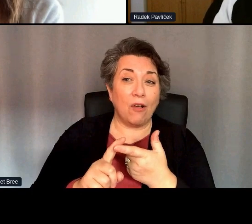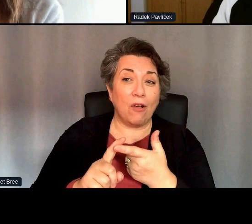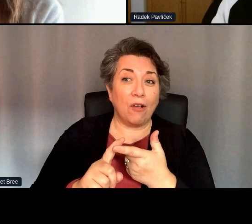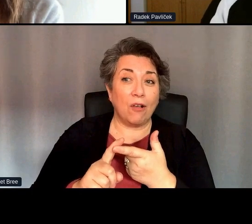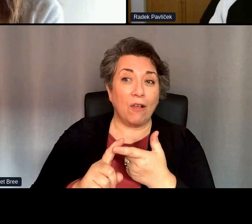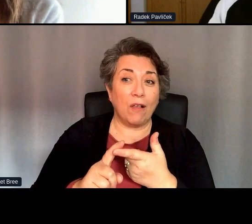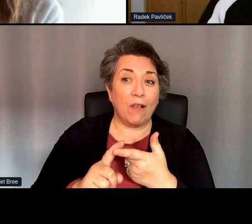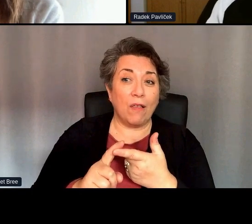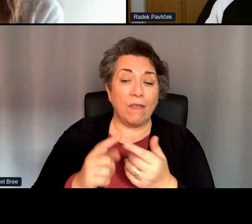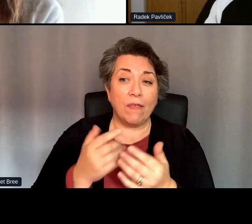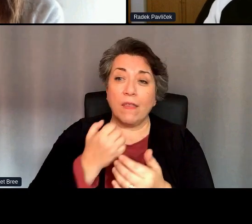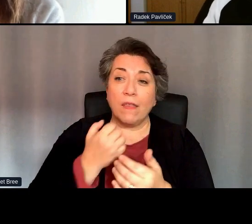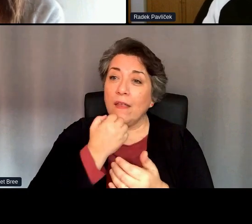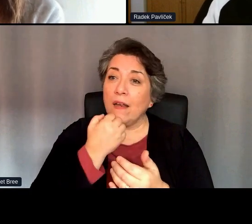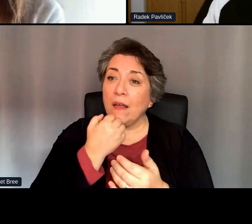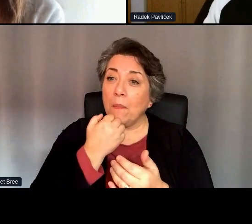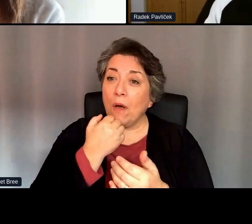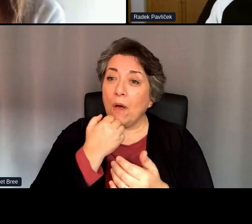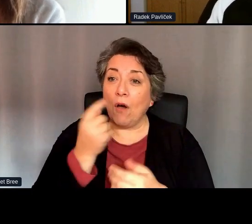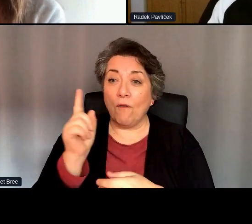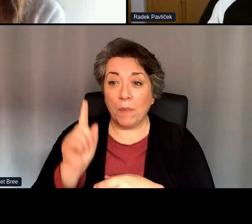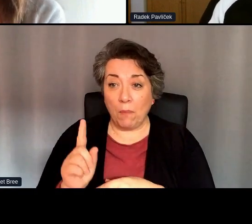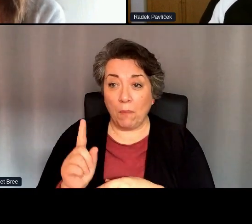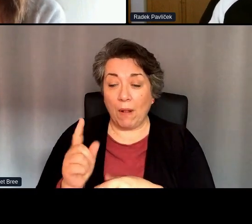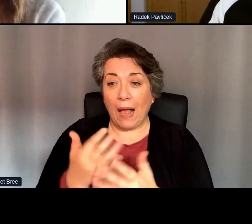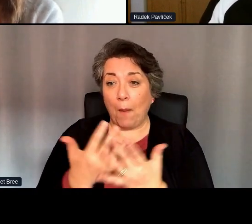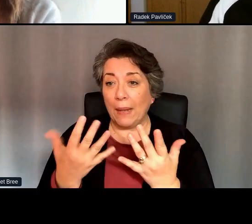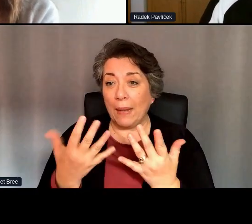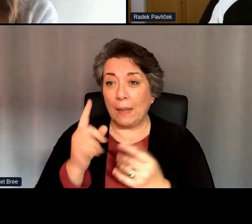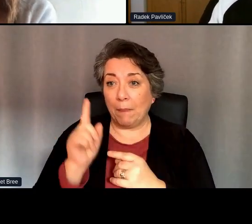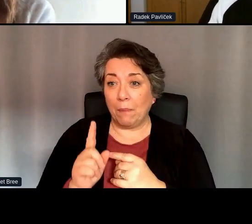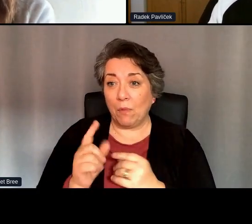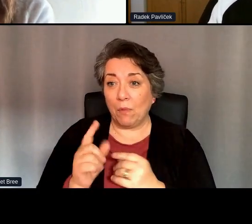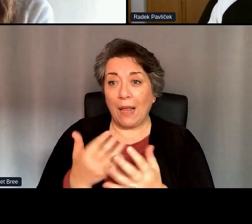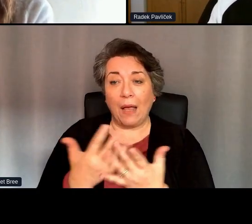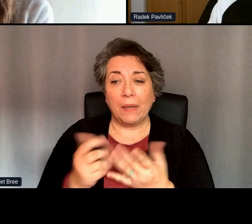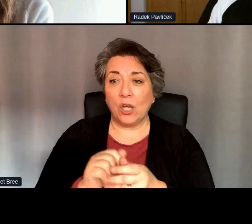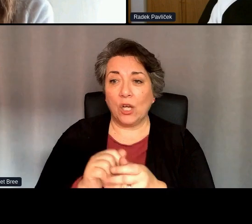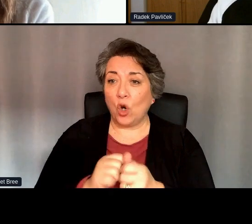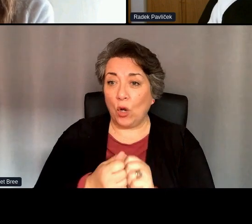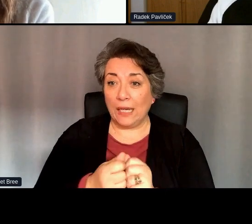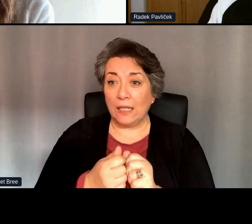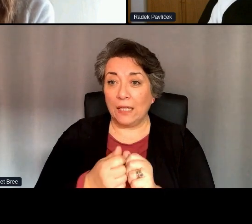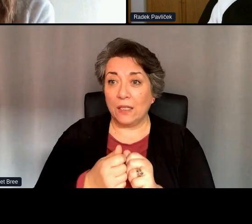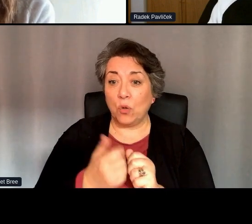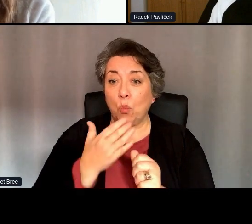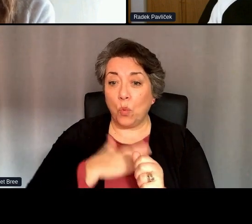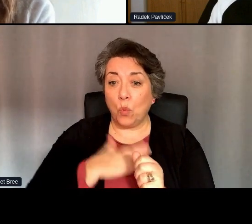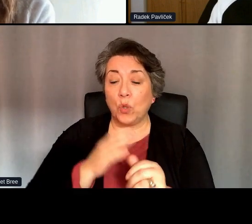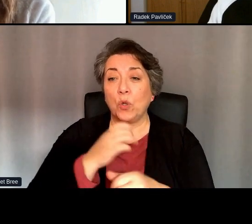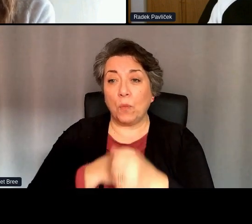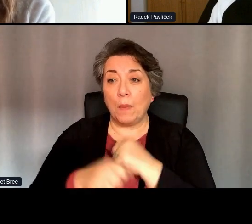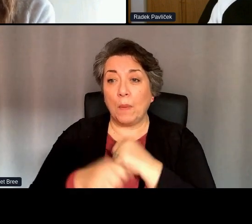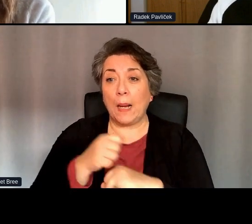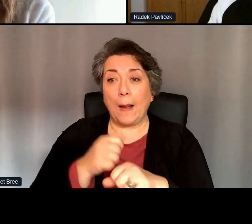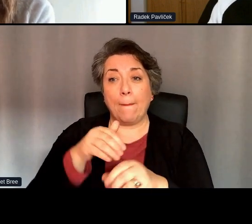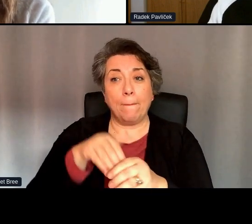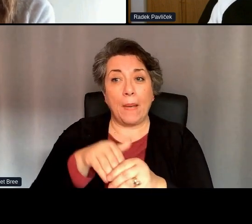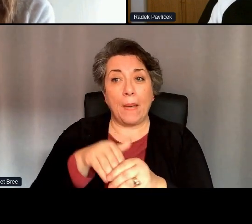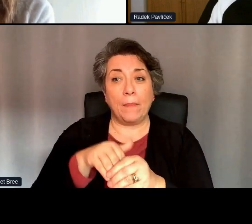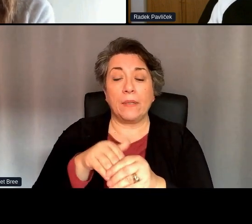seats, on the number of people or colleagues that we would like to become members or to have access to the